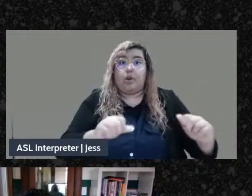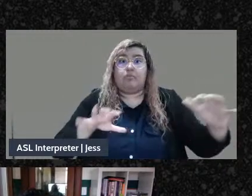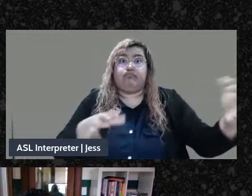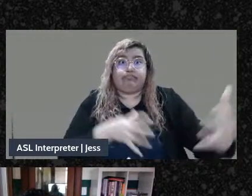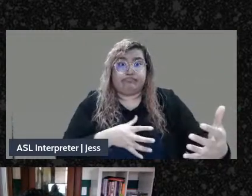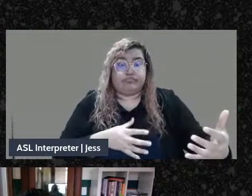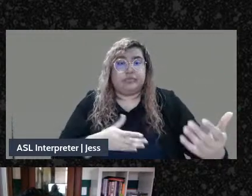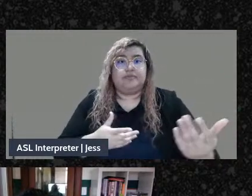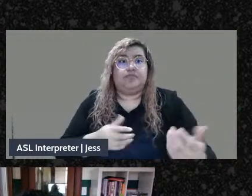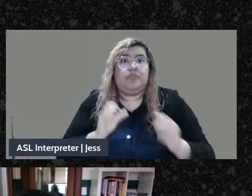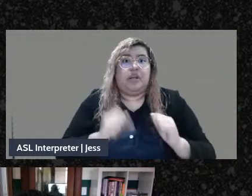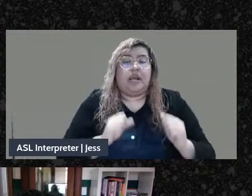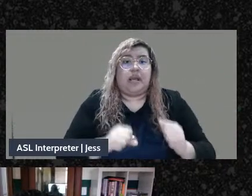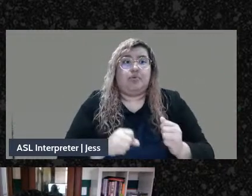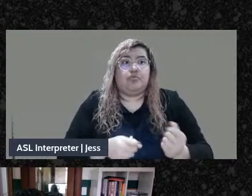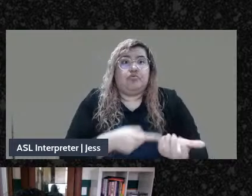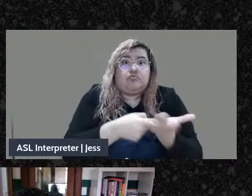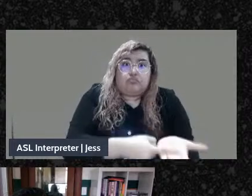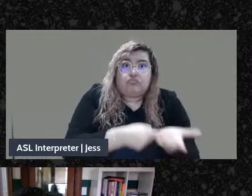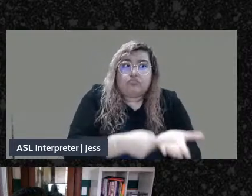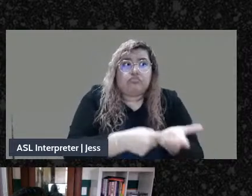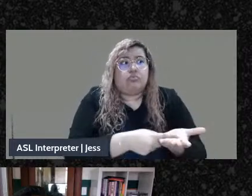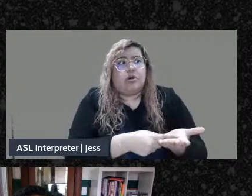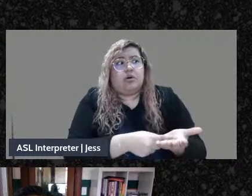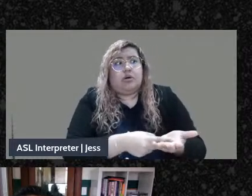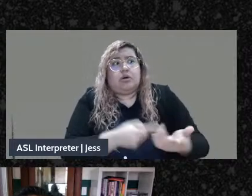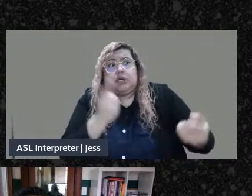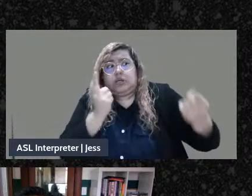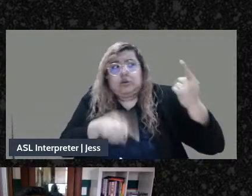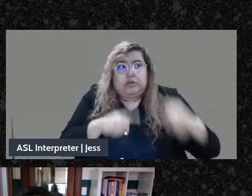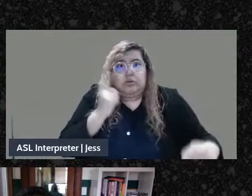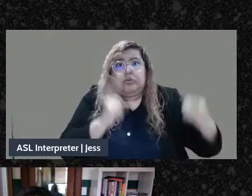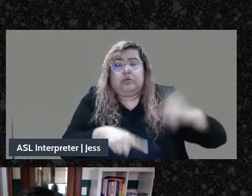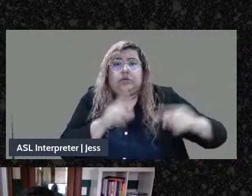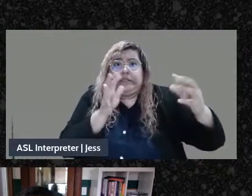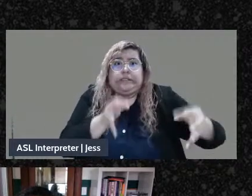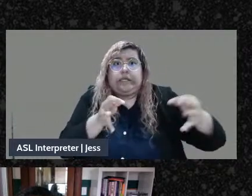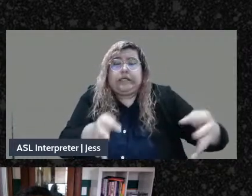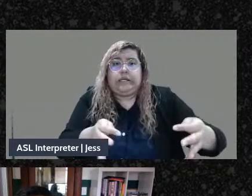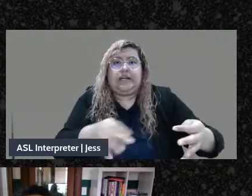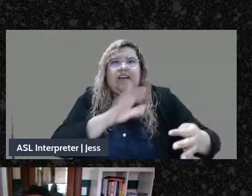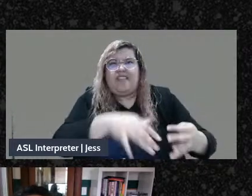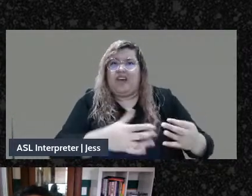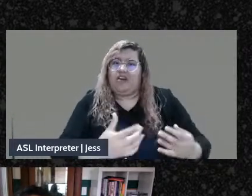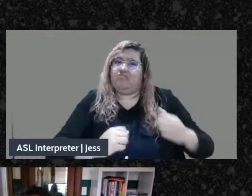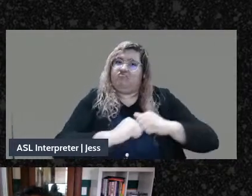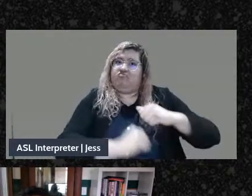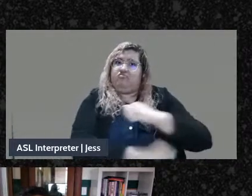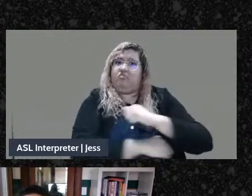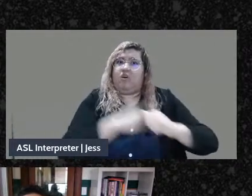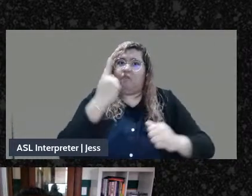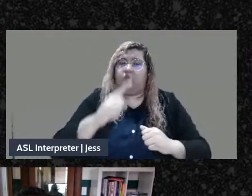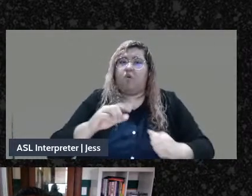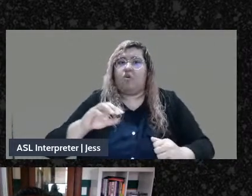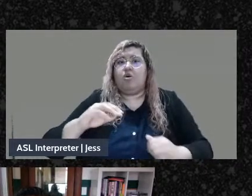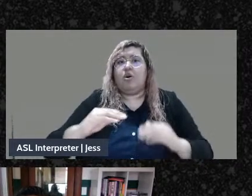be practicing talking to each other and making decisions together, and hopefully laying the groundwork for like mutual aid and mutual survival, right? That we